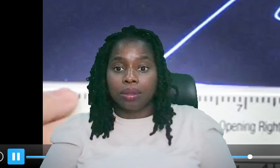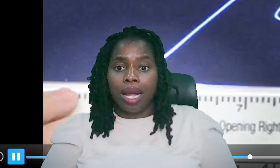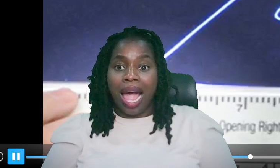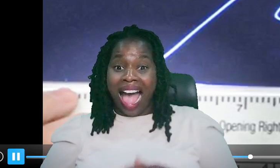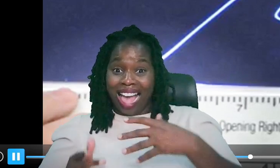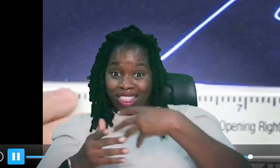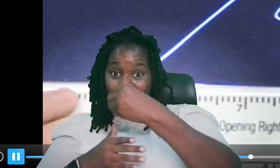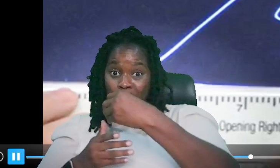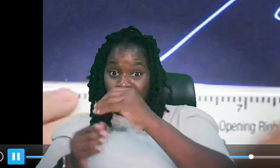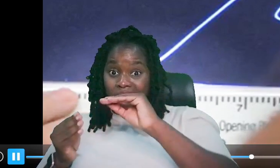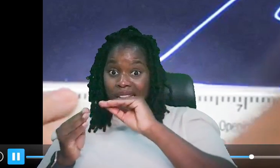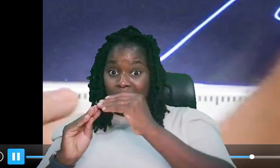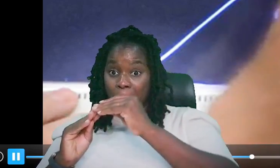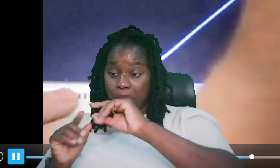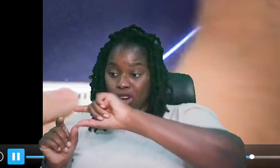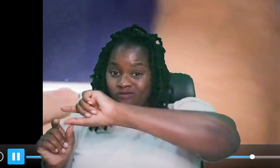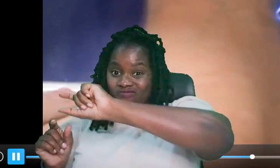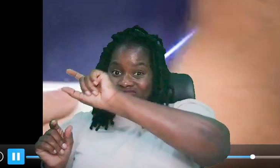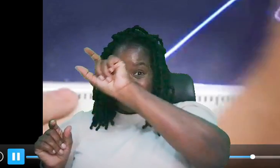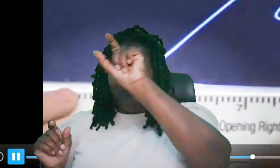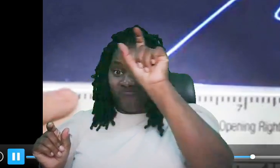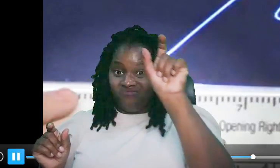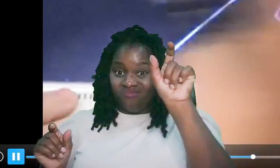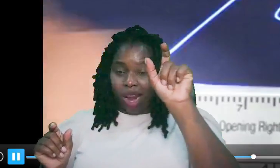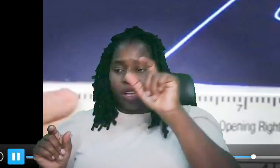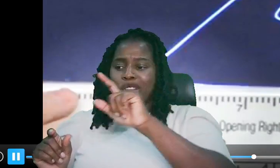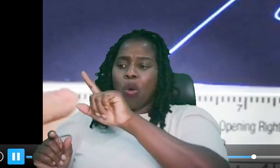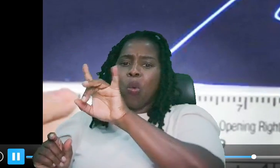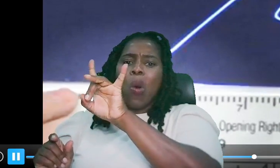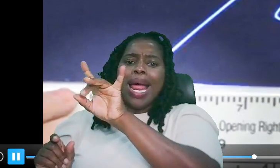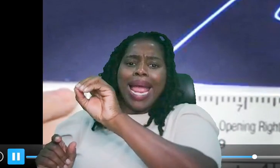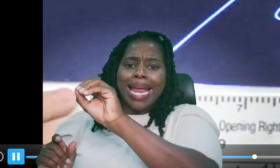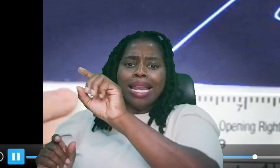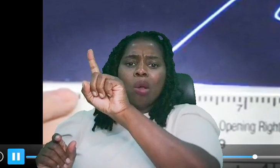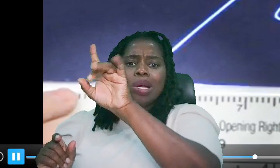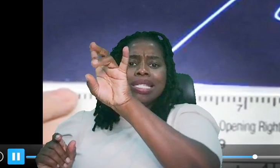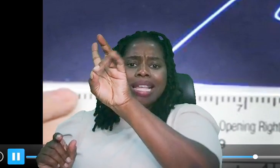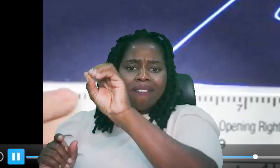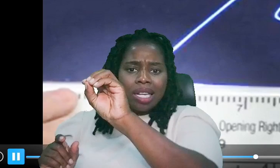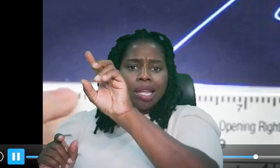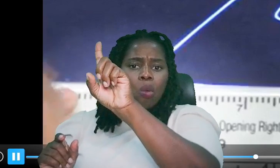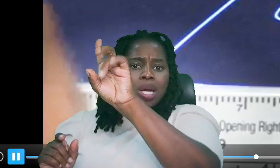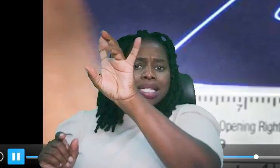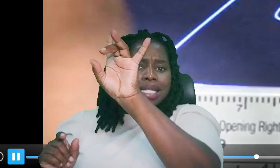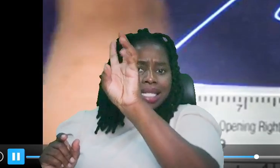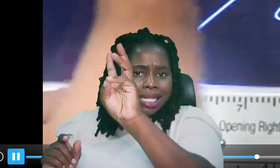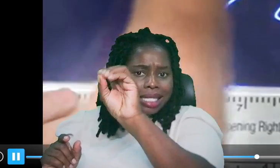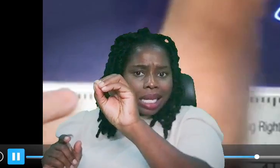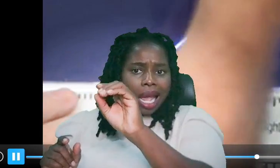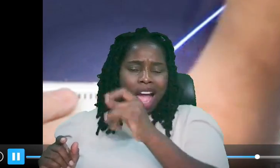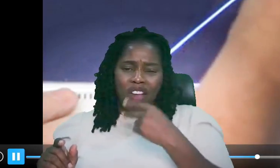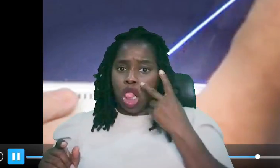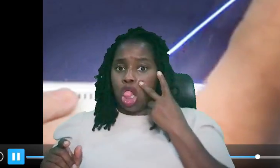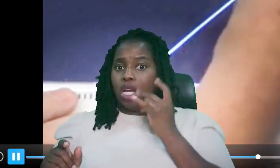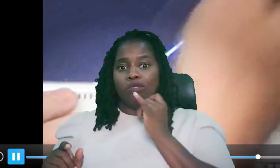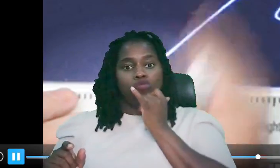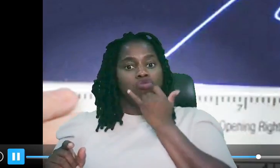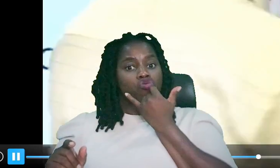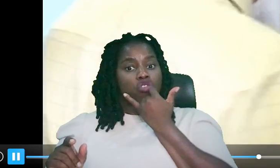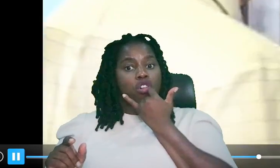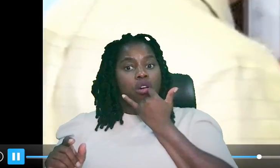I have another set of numbers here, 180, 170, 160, 150. And so if I looked at that, it would be